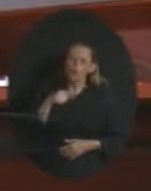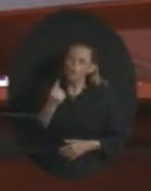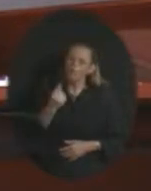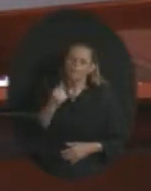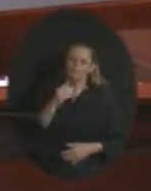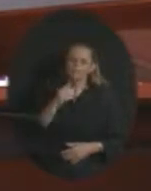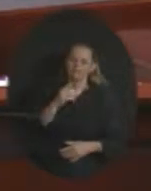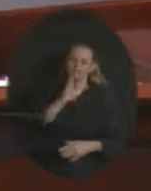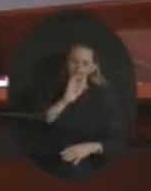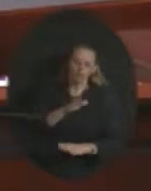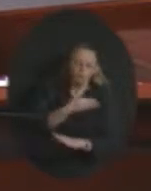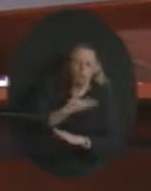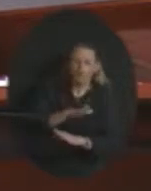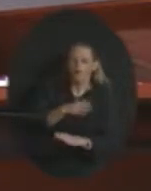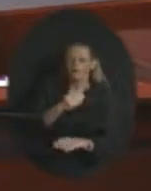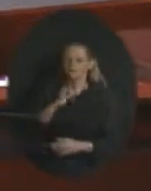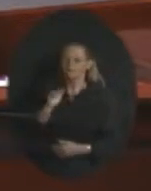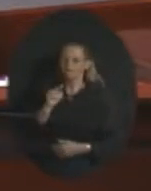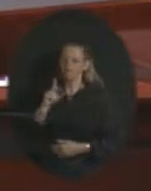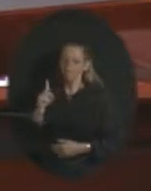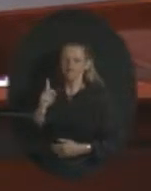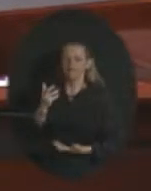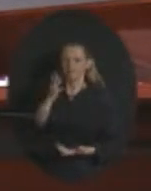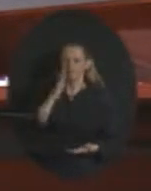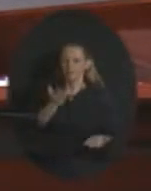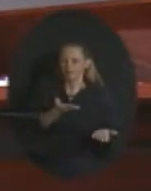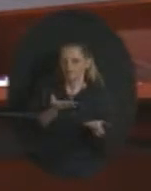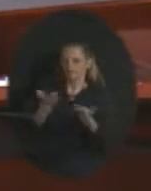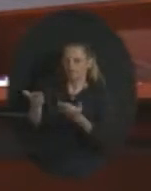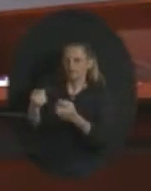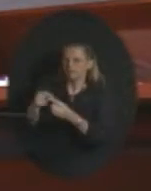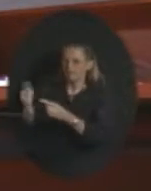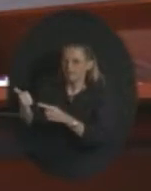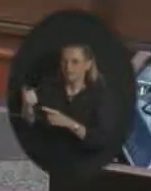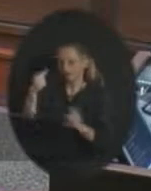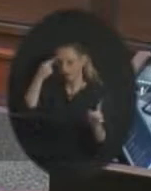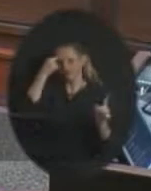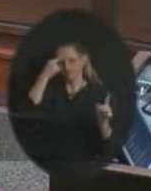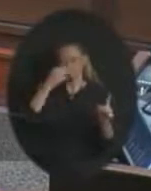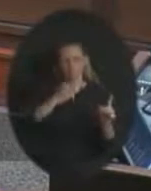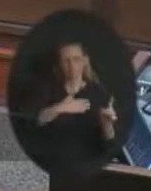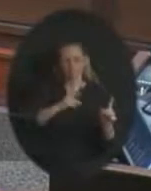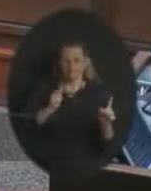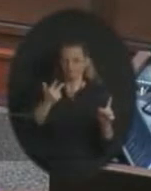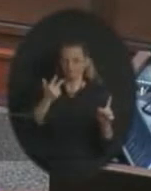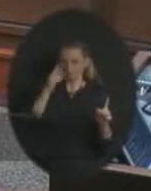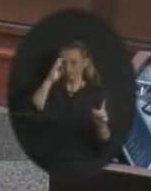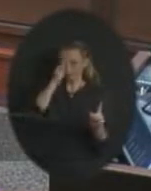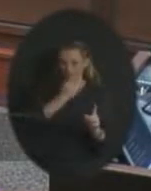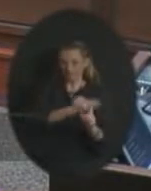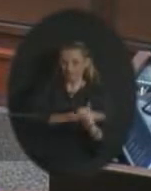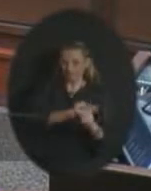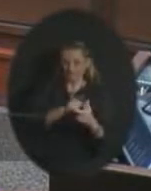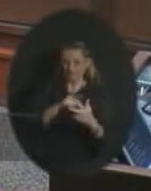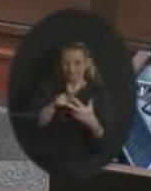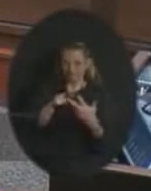that would be transporting. I mean, I think about my three sons and